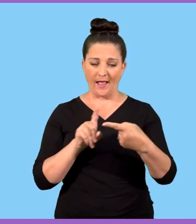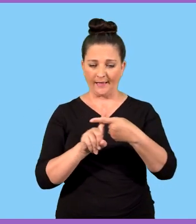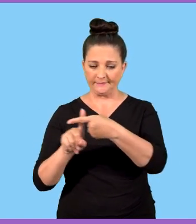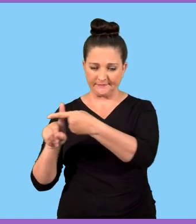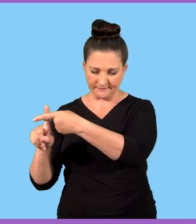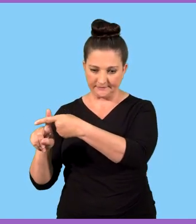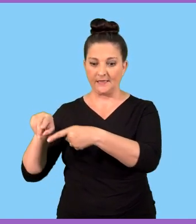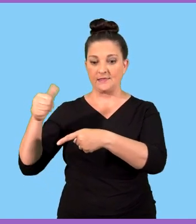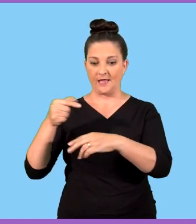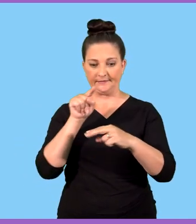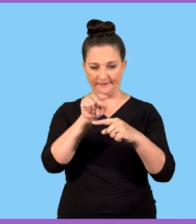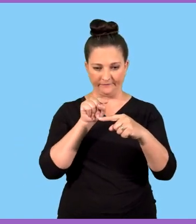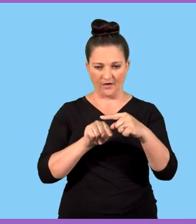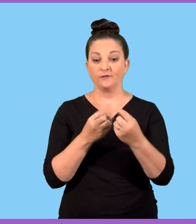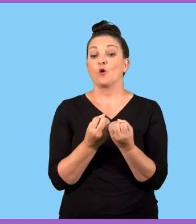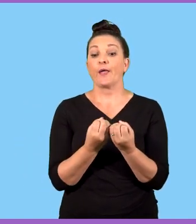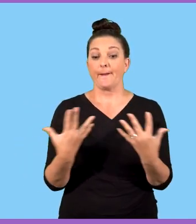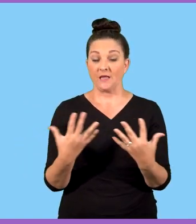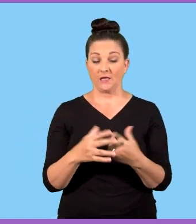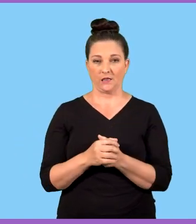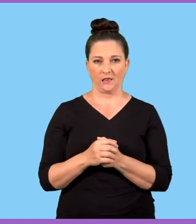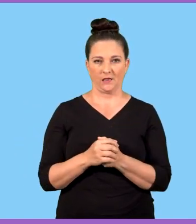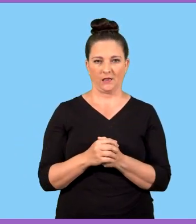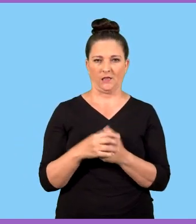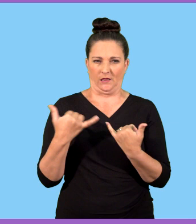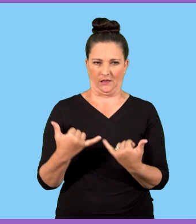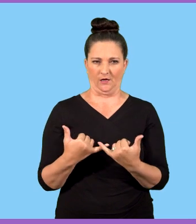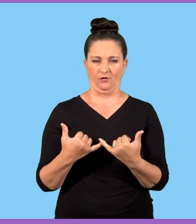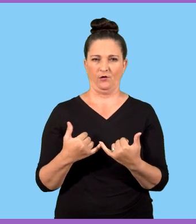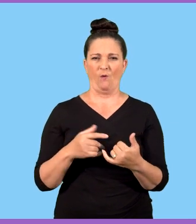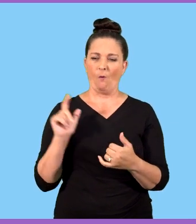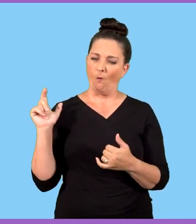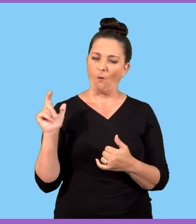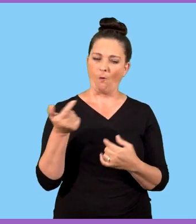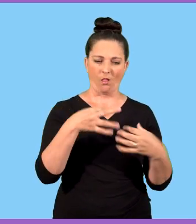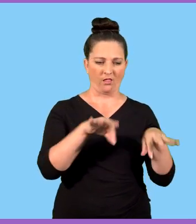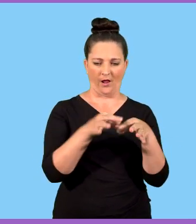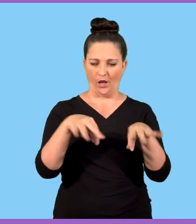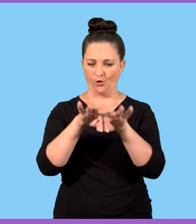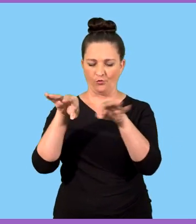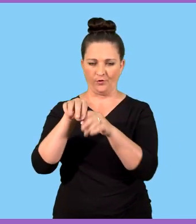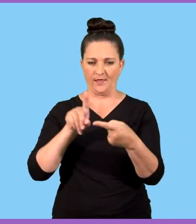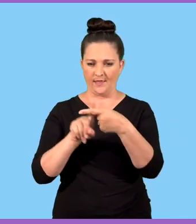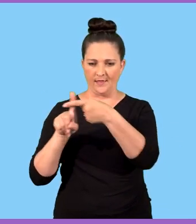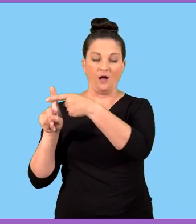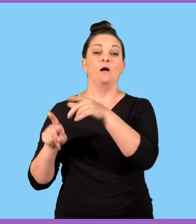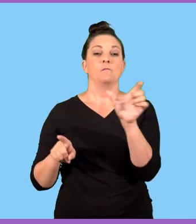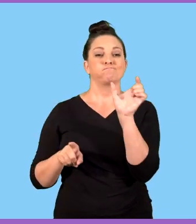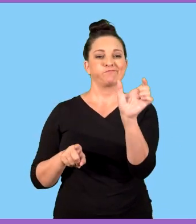it by the amount of them that there are. Summarized version. So in this case, if I add up all the values, I